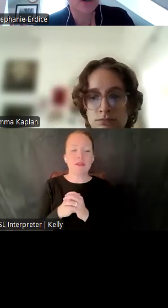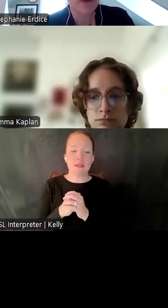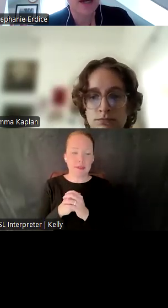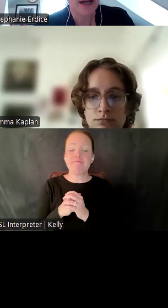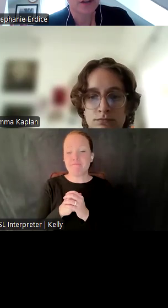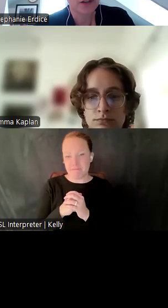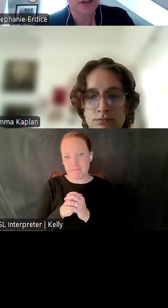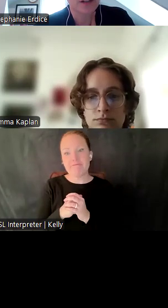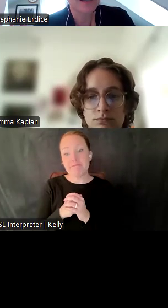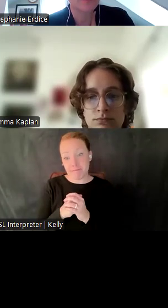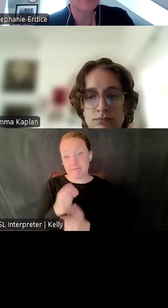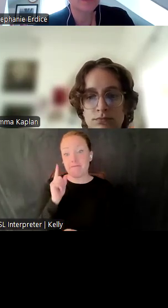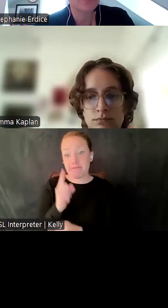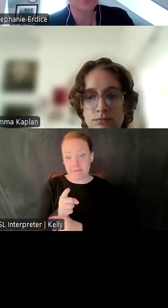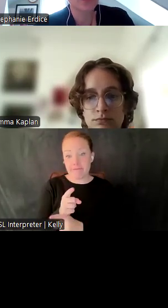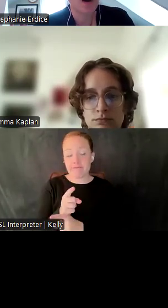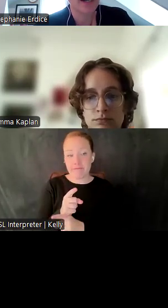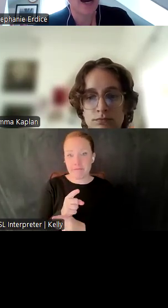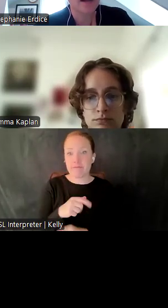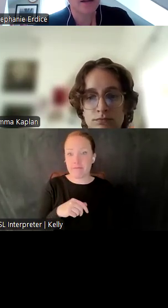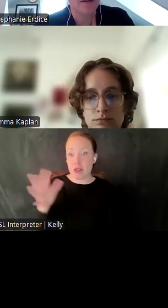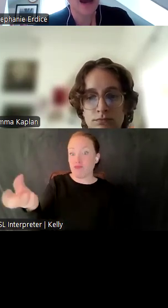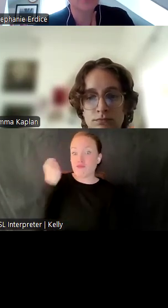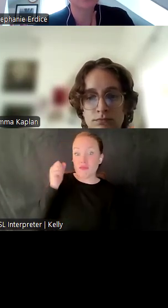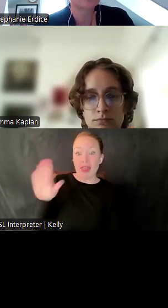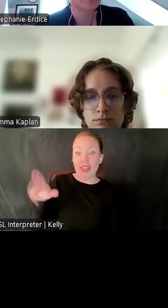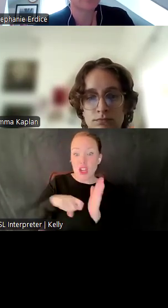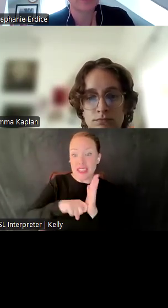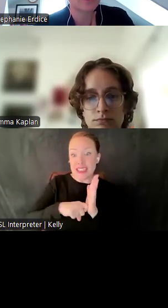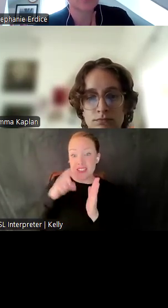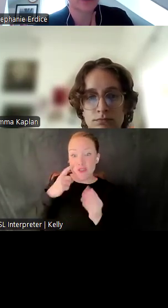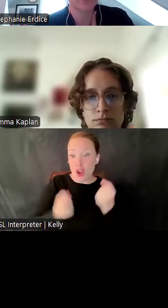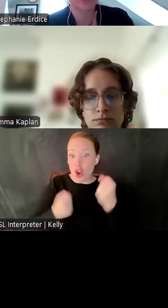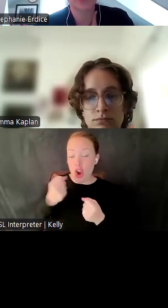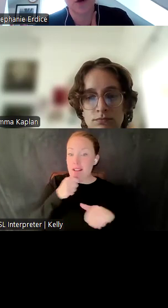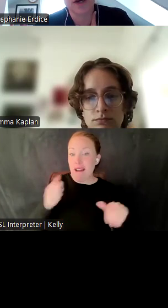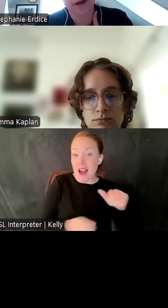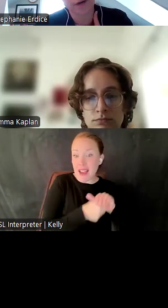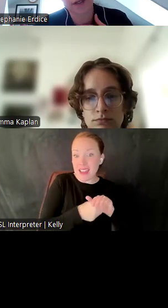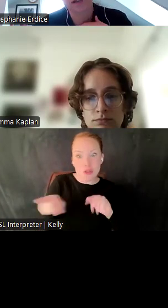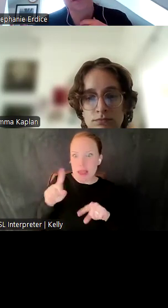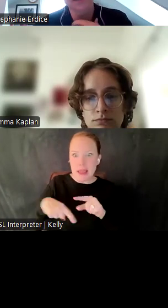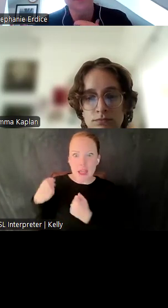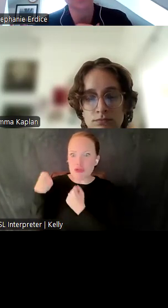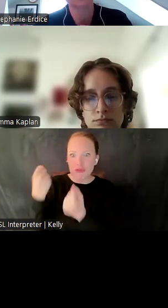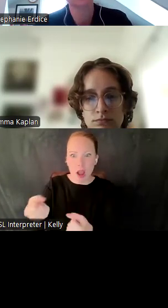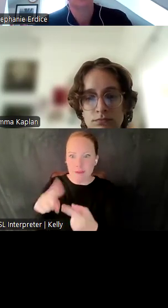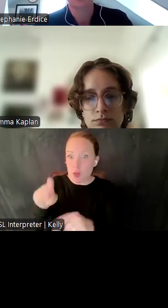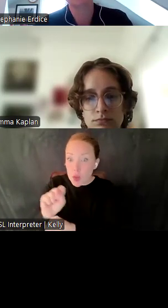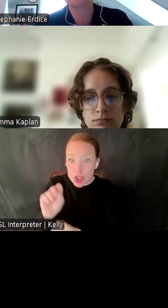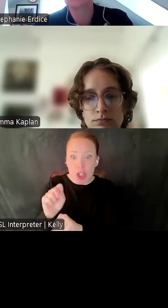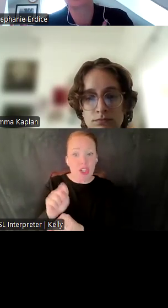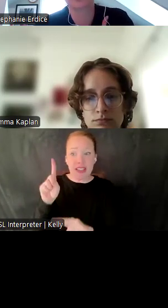Yeah, these are great answers. Taking the keys to the car and hiding them, absolutely affecting their transportation. One of the other things that I've seen